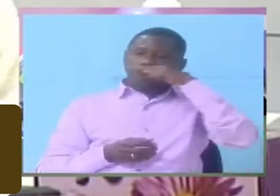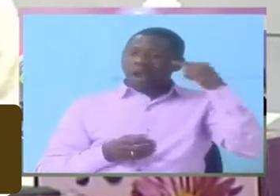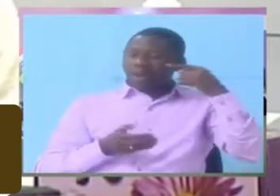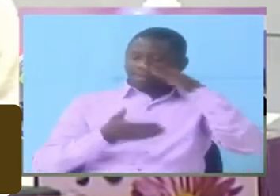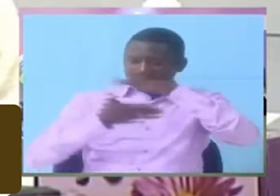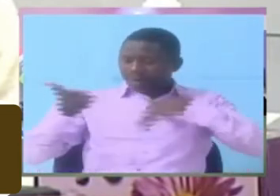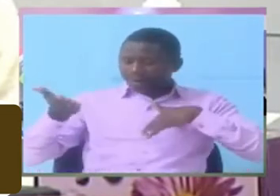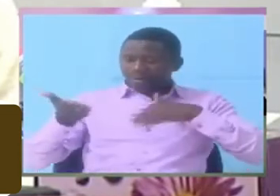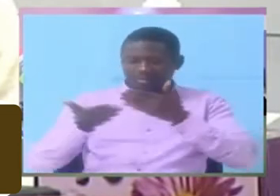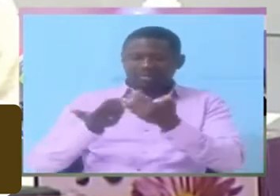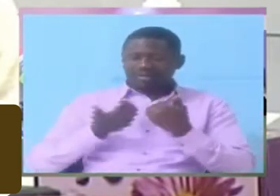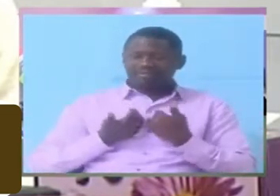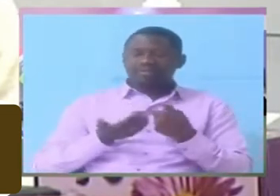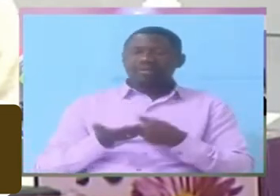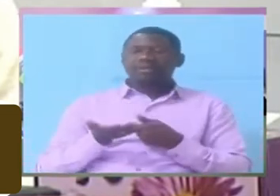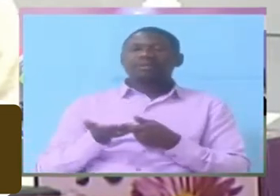And